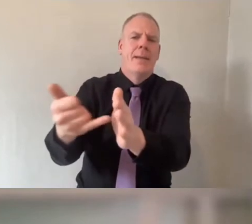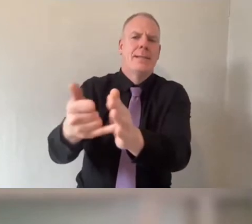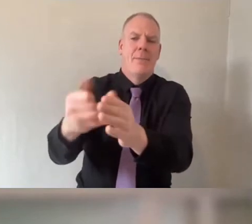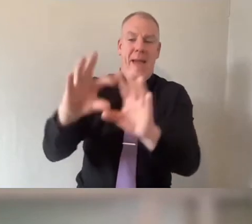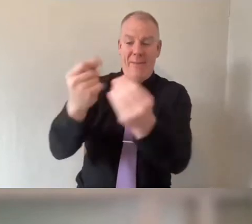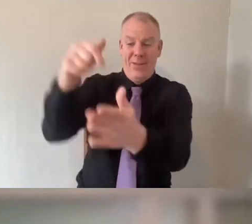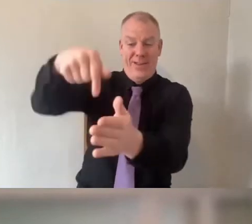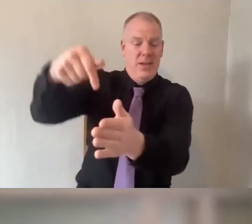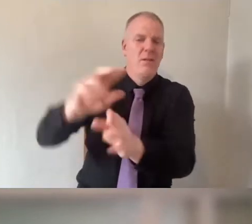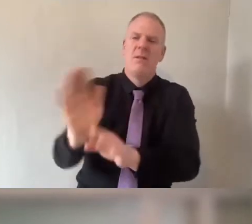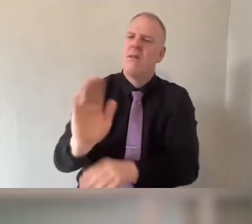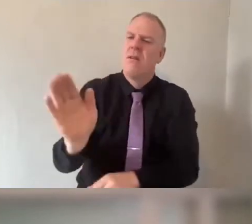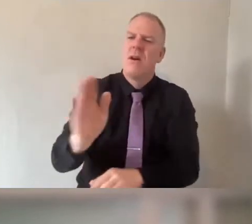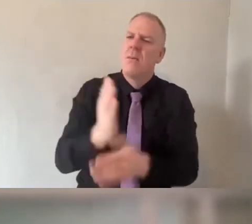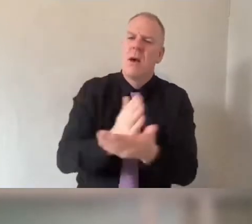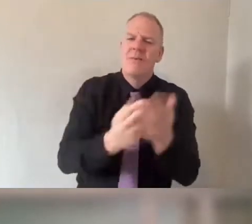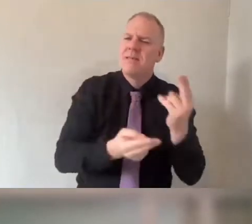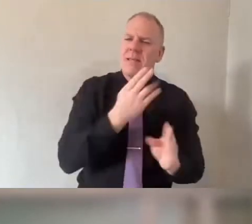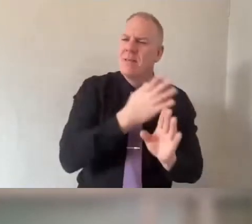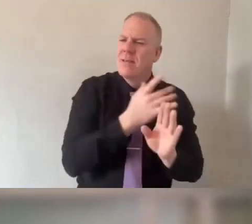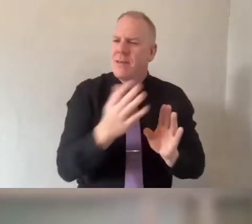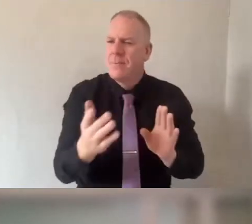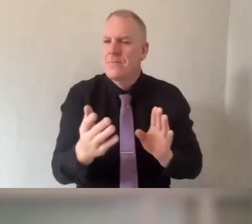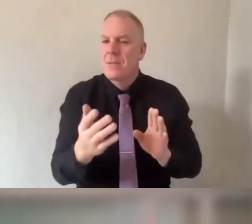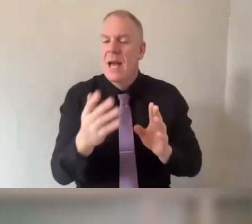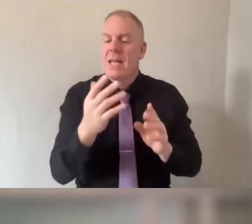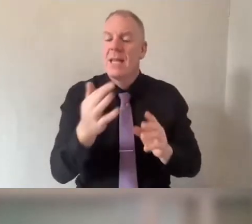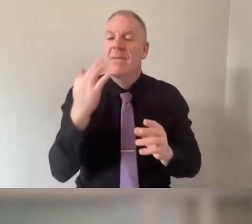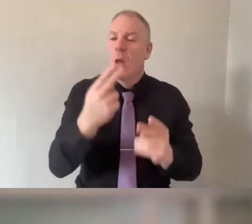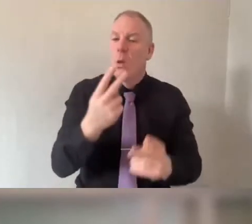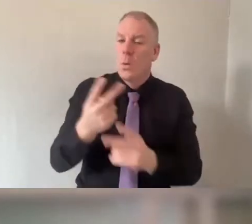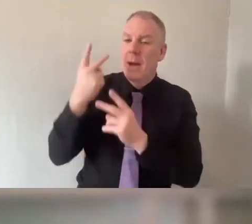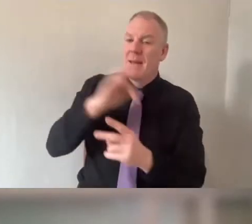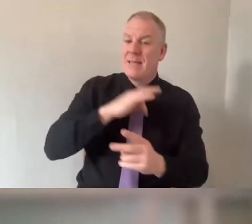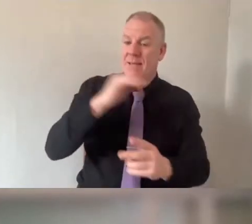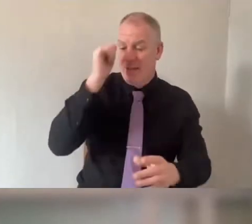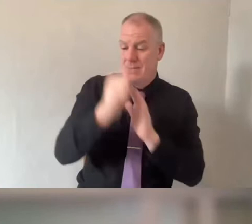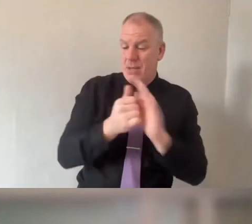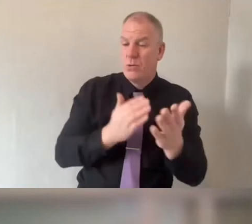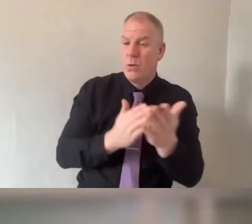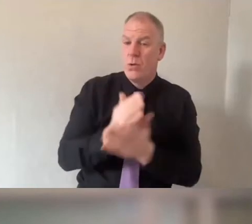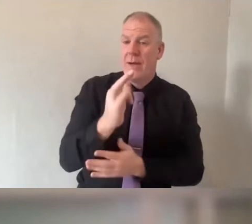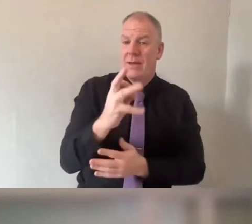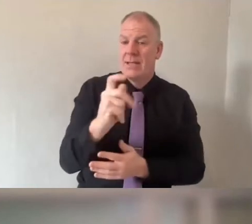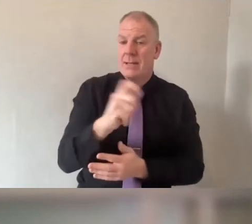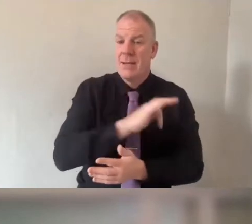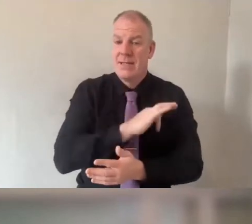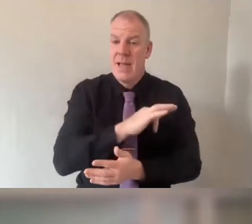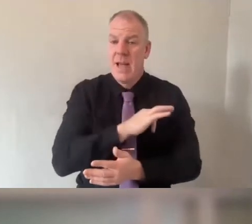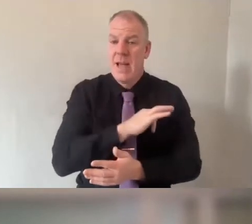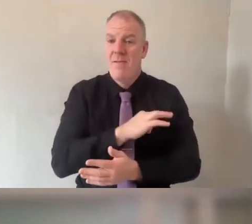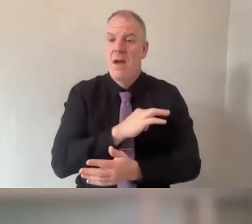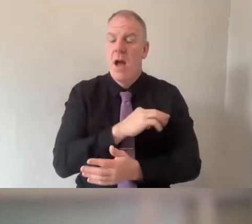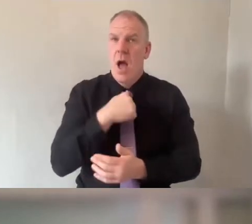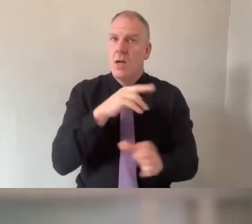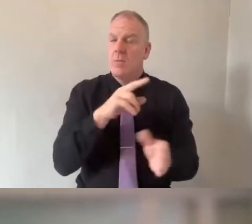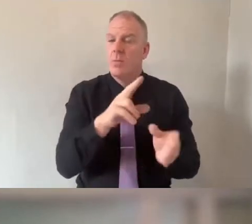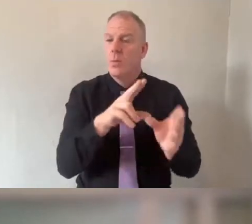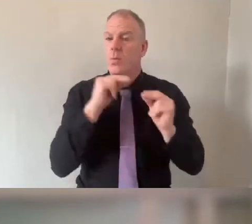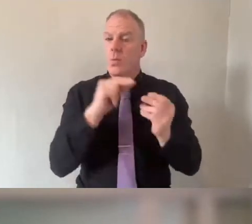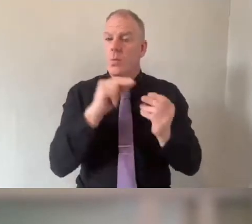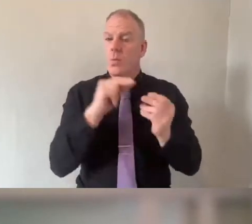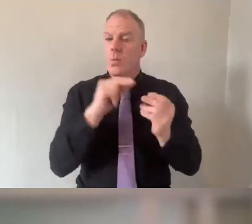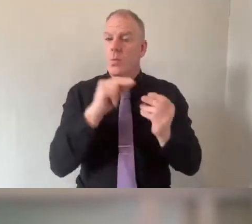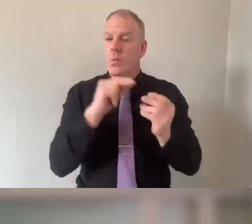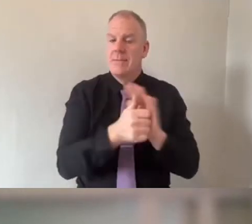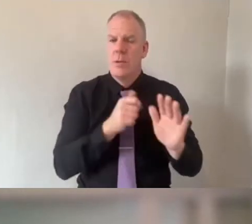main part of assessment. And certainly if I go back to my experience in FET at the college, I've drawn from that experience of